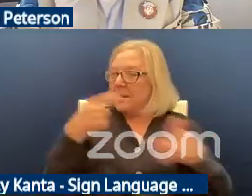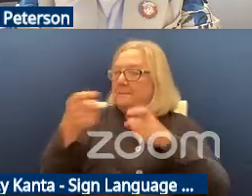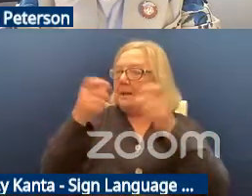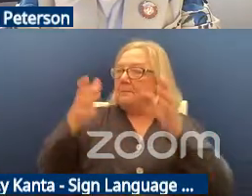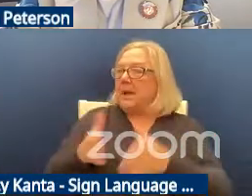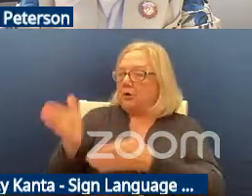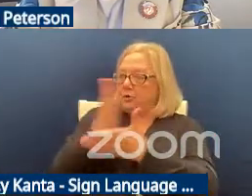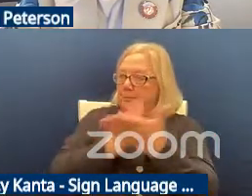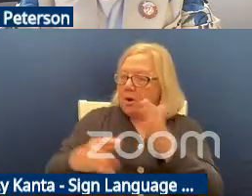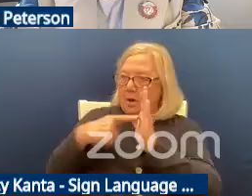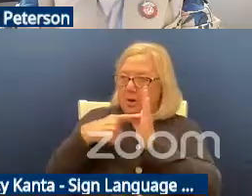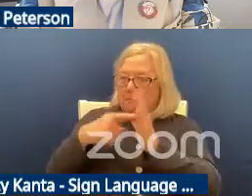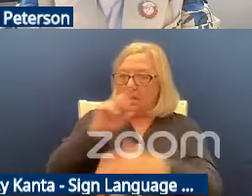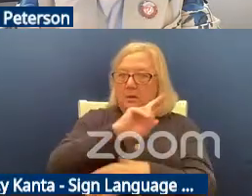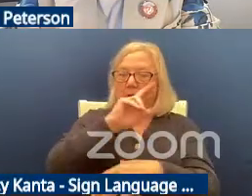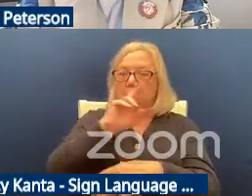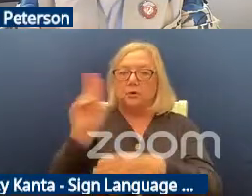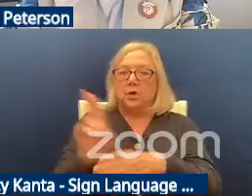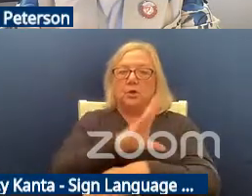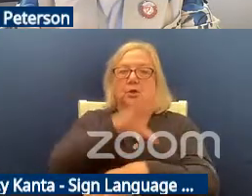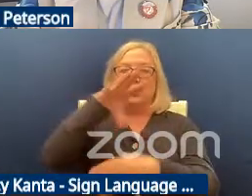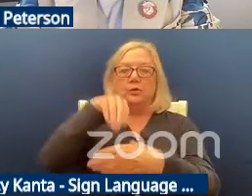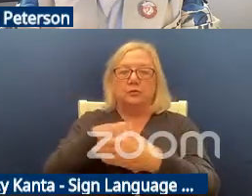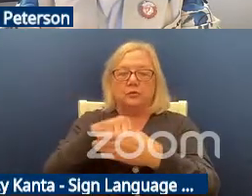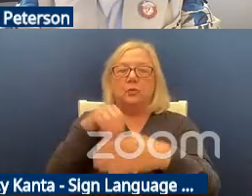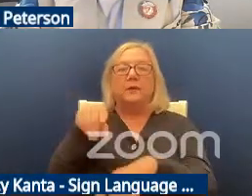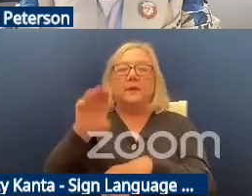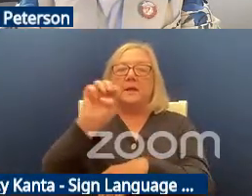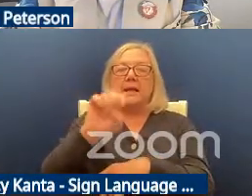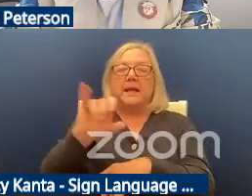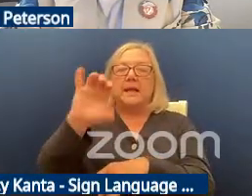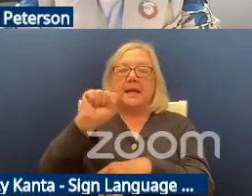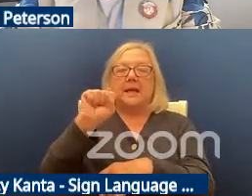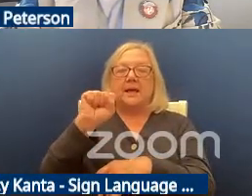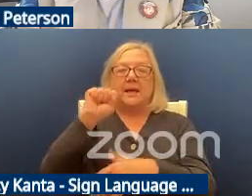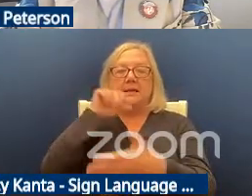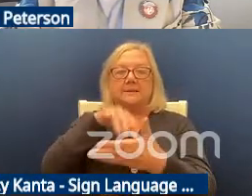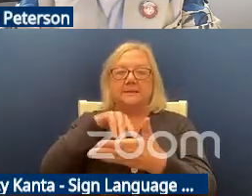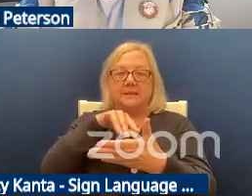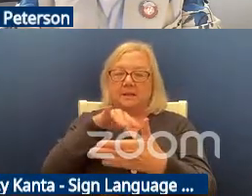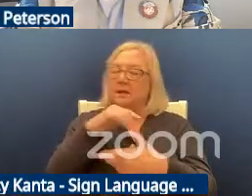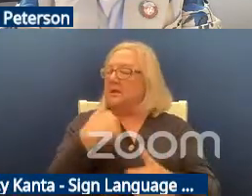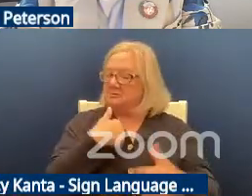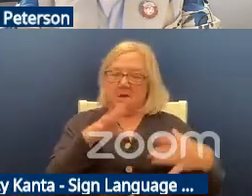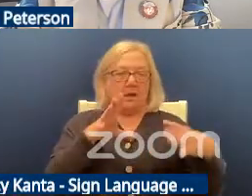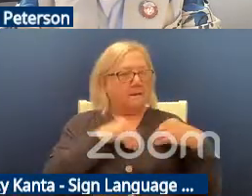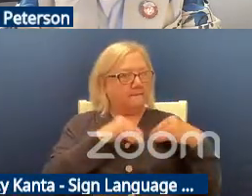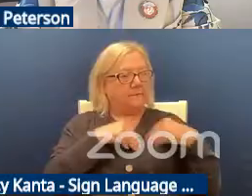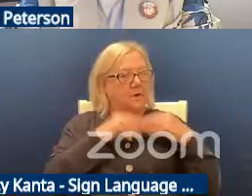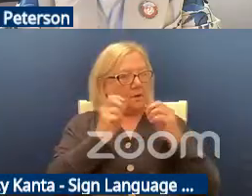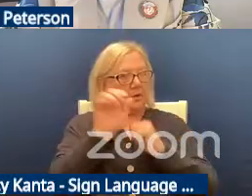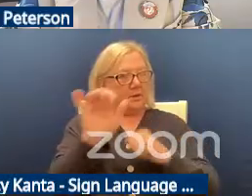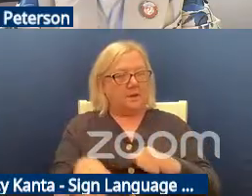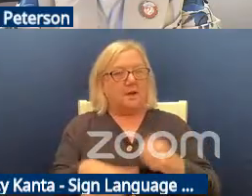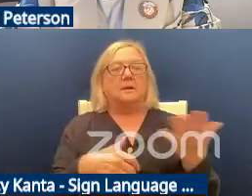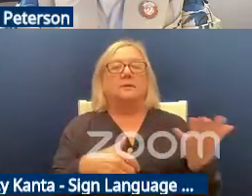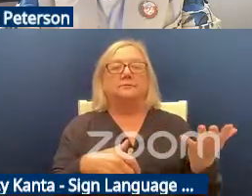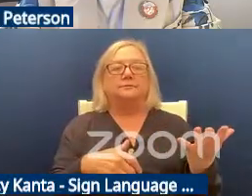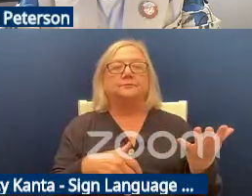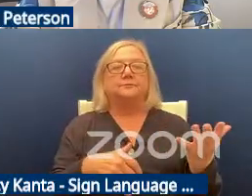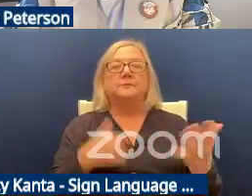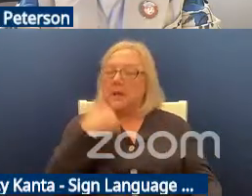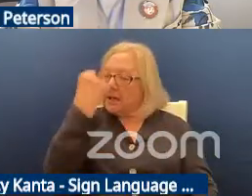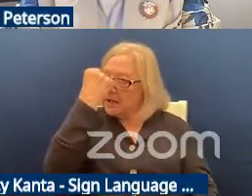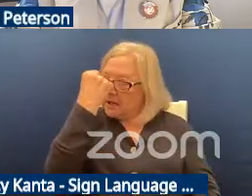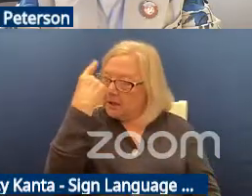being used within the framework of this program's EIS studies, I'm okay with that. And I understand the purpose of that.